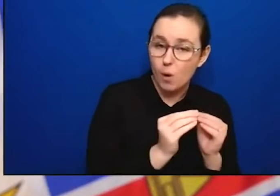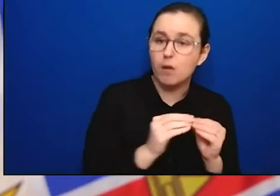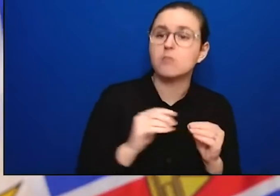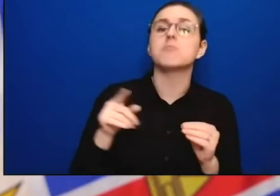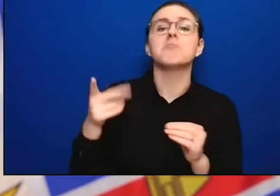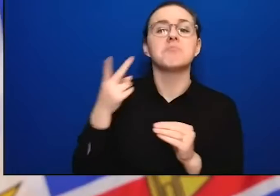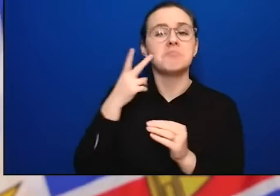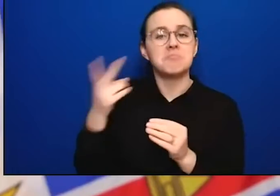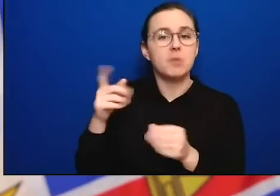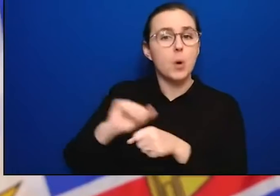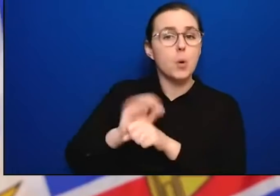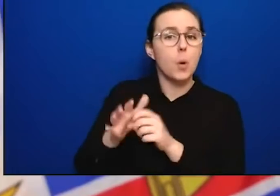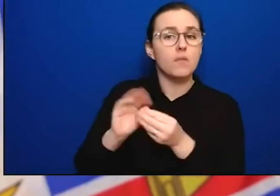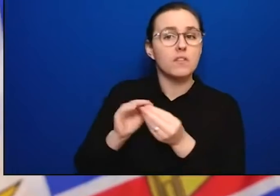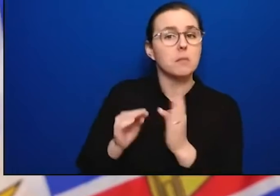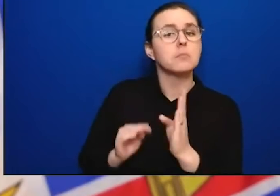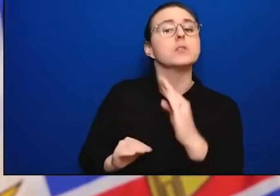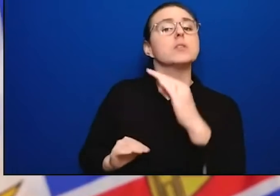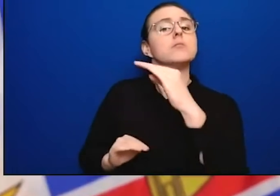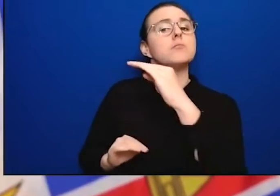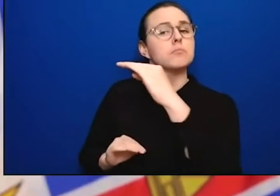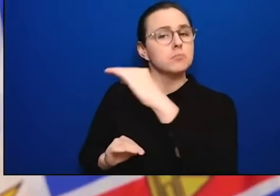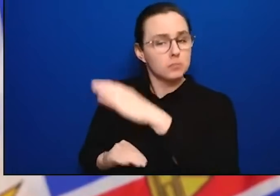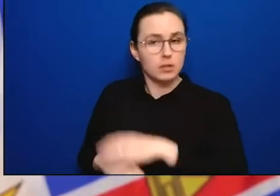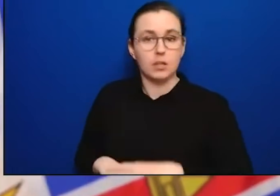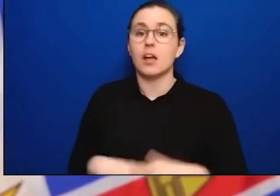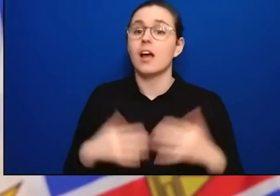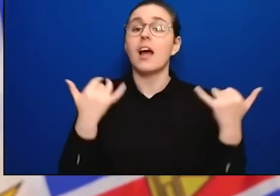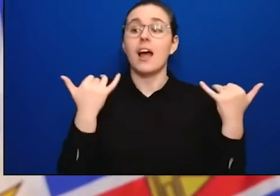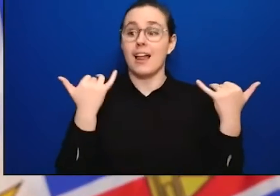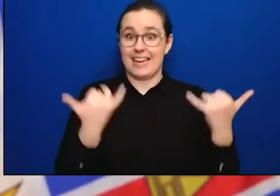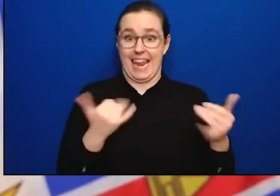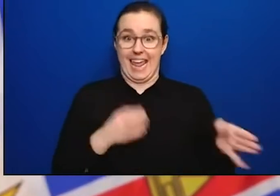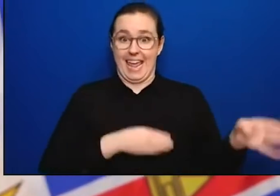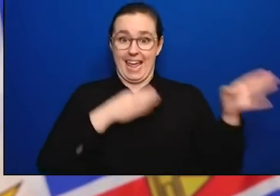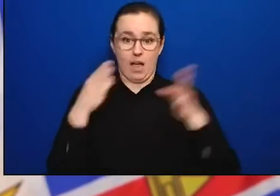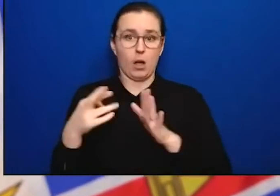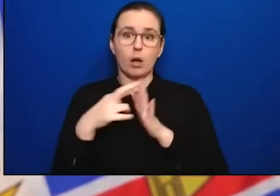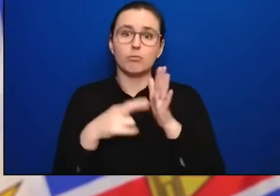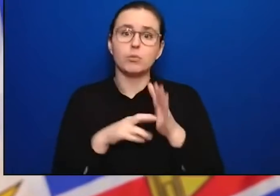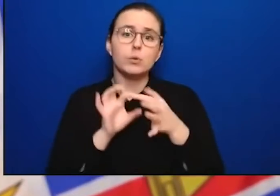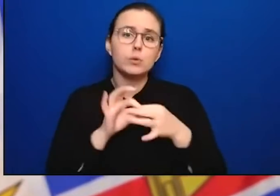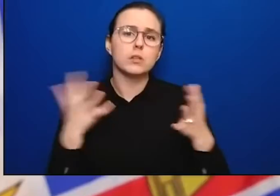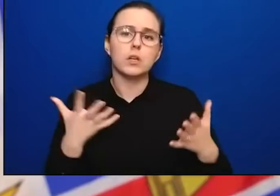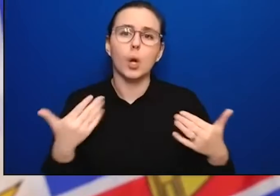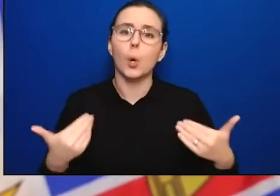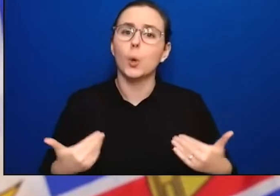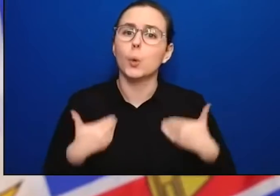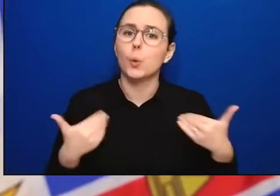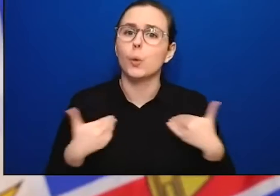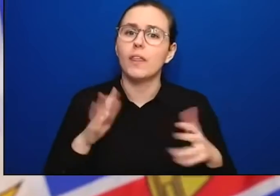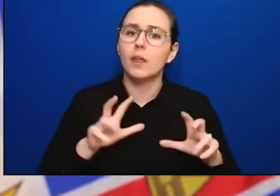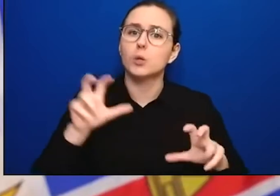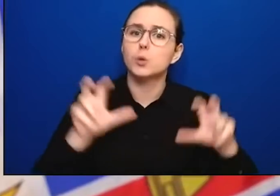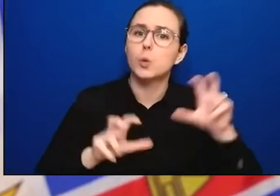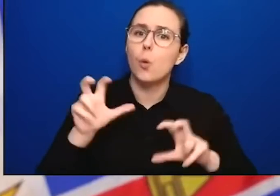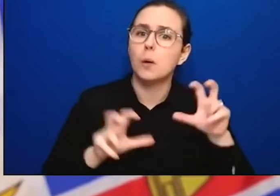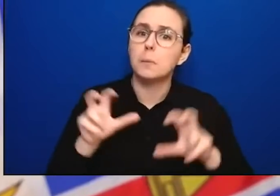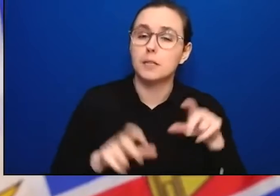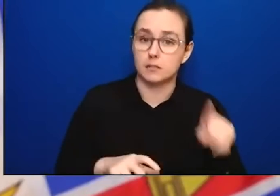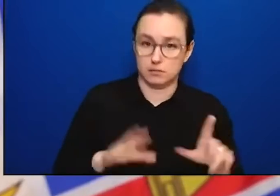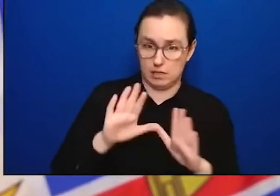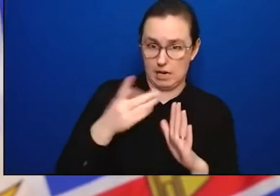all ages, I will be making some changes to the restrictions on youth sports tournaments. Starting February 1st, next